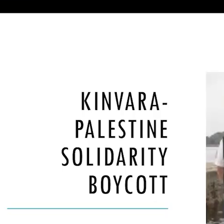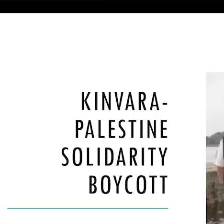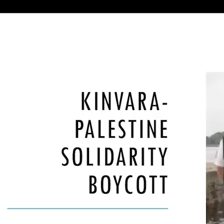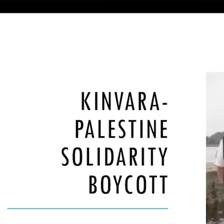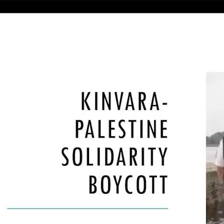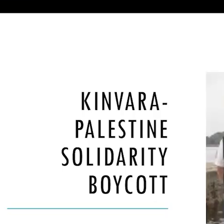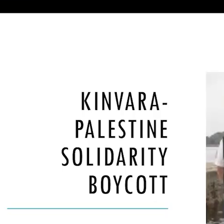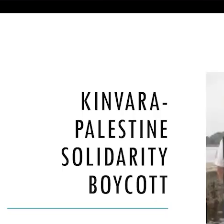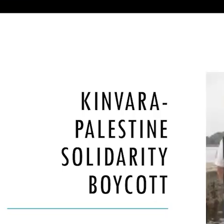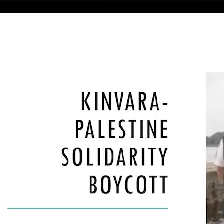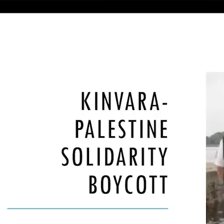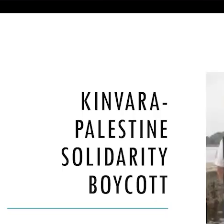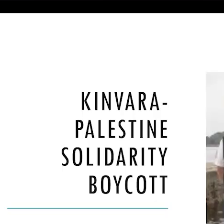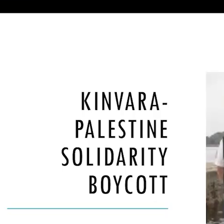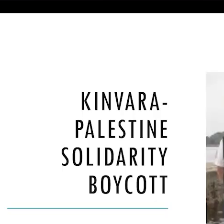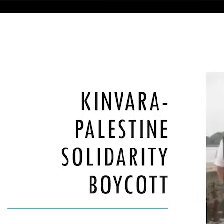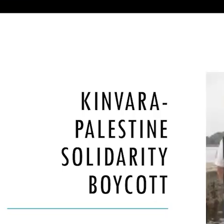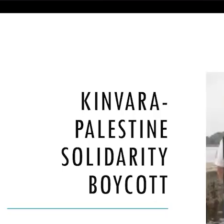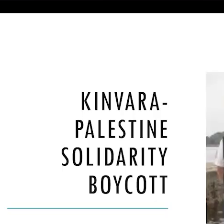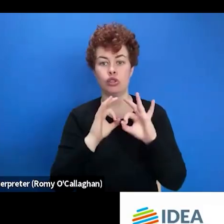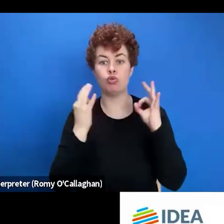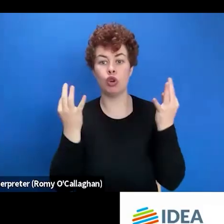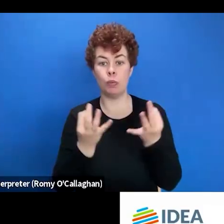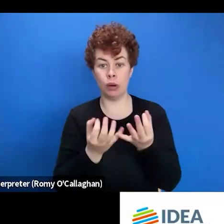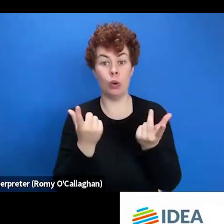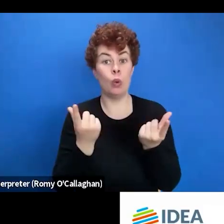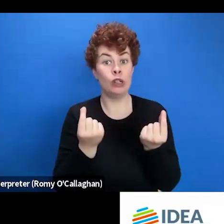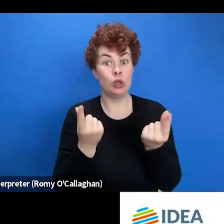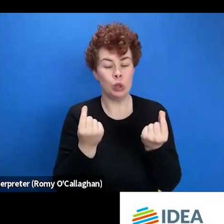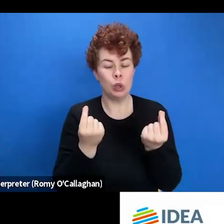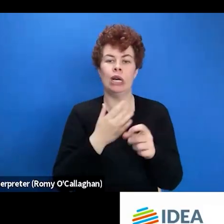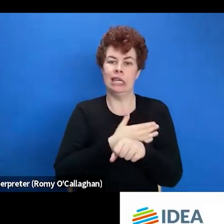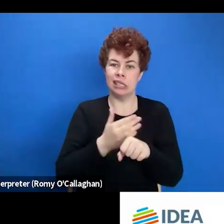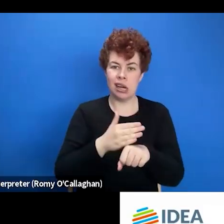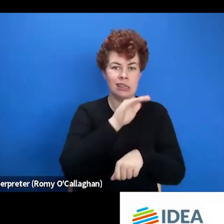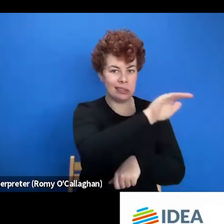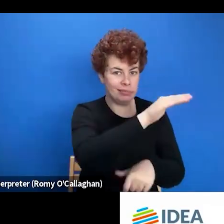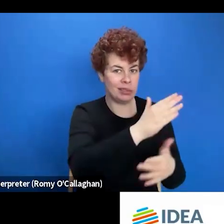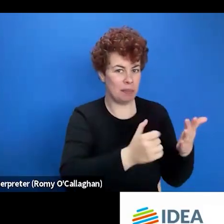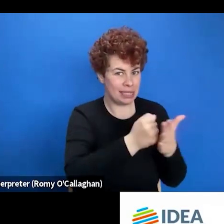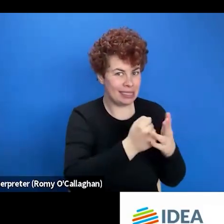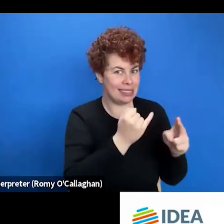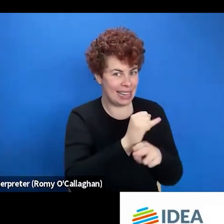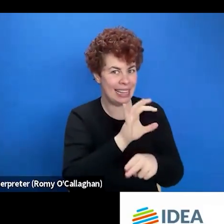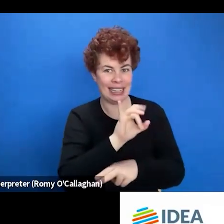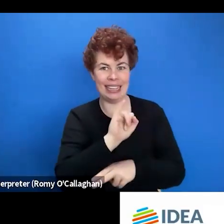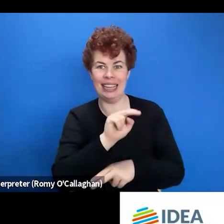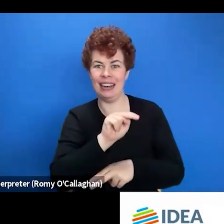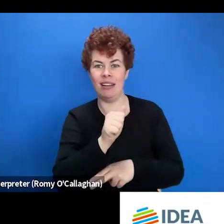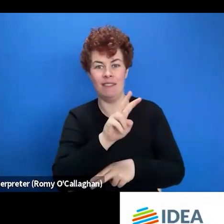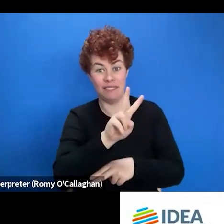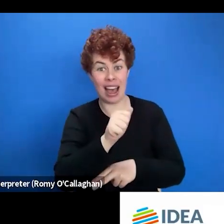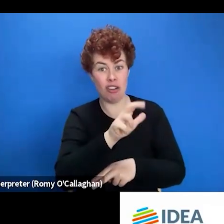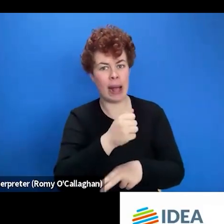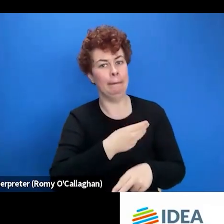that happened in 2014 when the group started approaching businesses in Kinvara, encouraging them to participate in the boycott